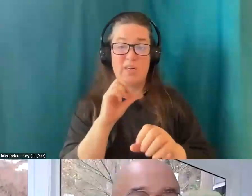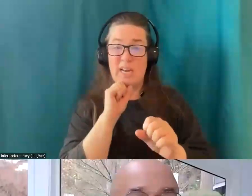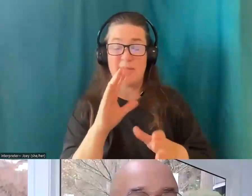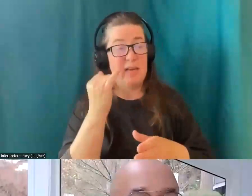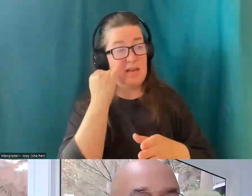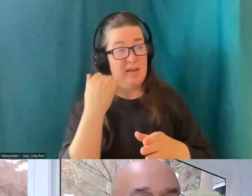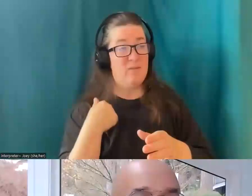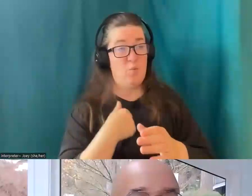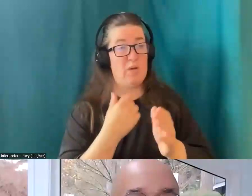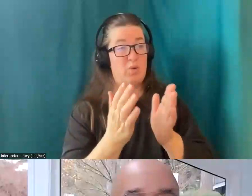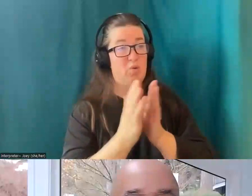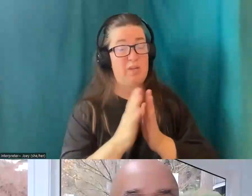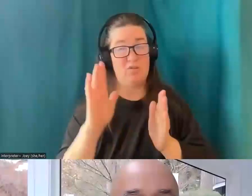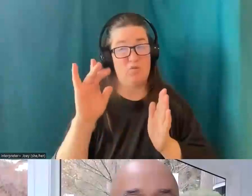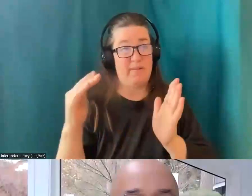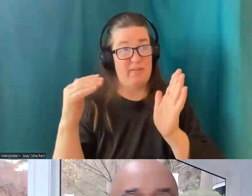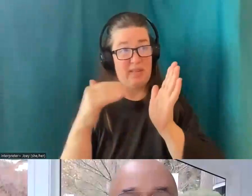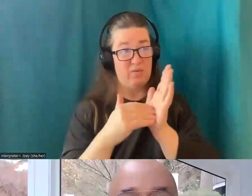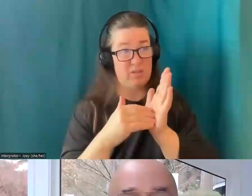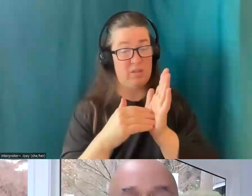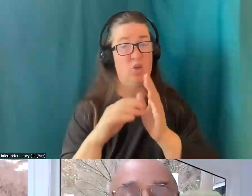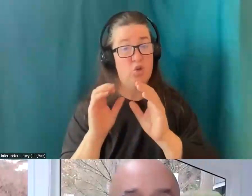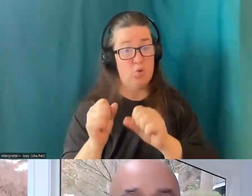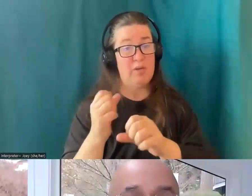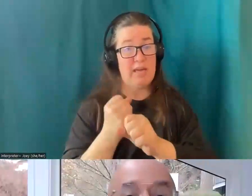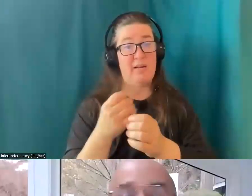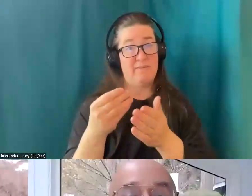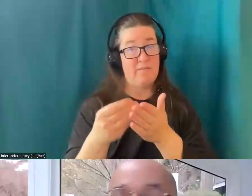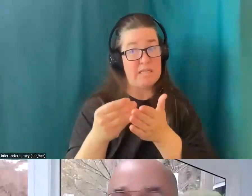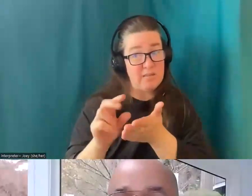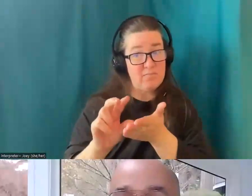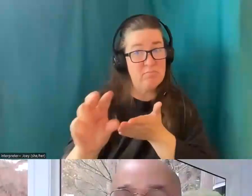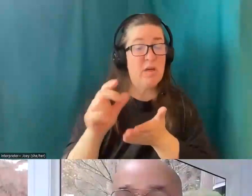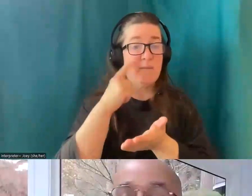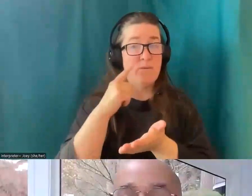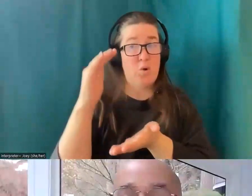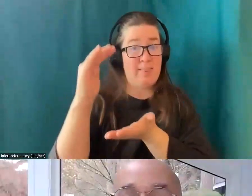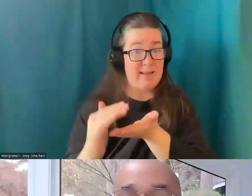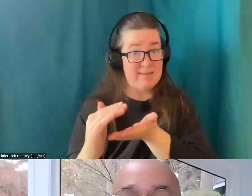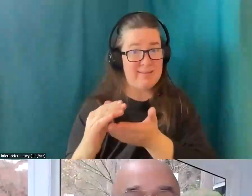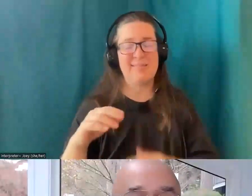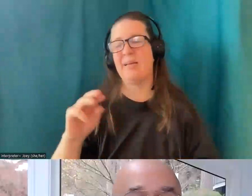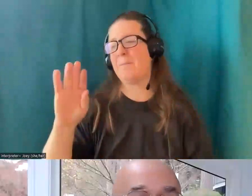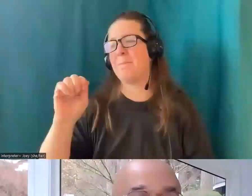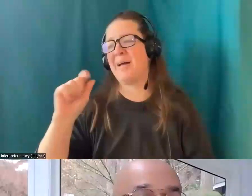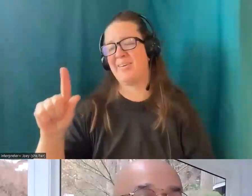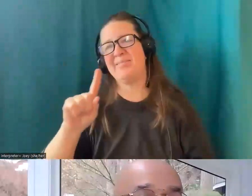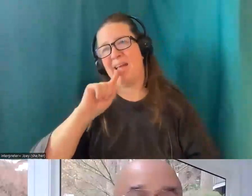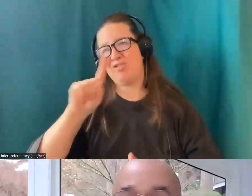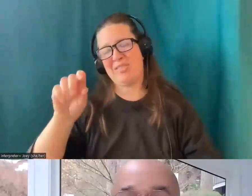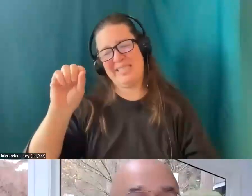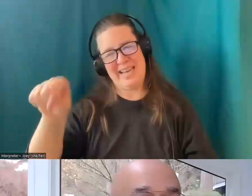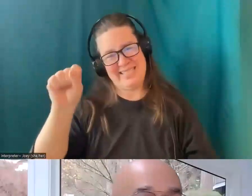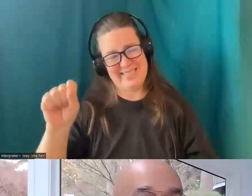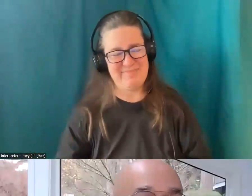there a potential that they could be funded for less? Yes, it's a short answer to that. Thanks,